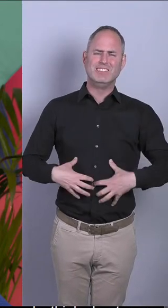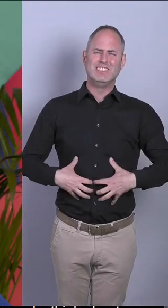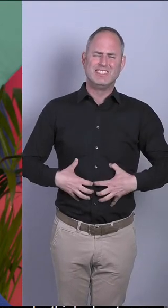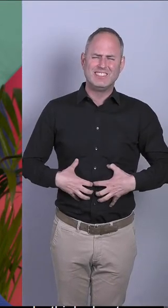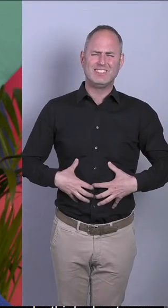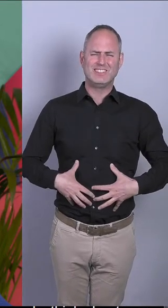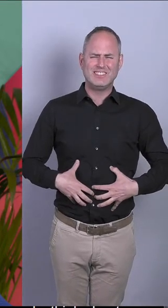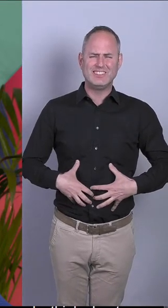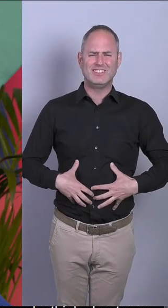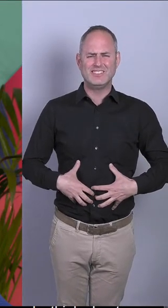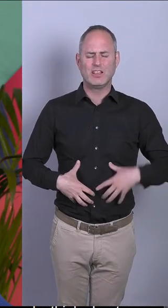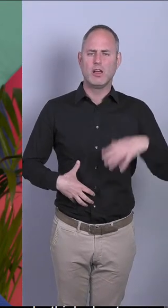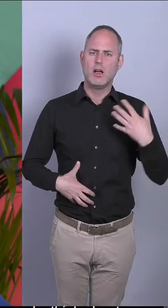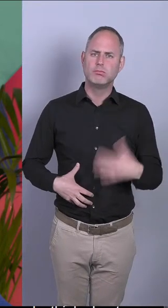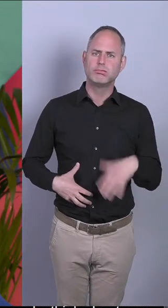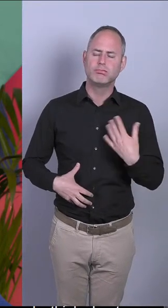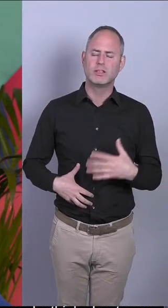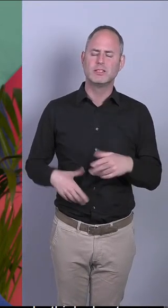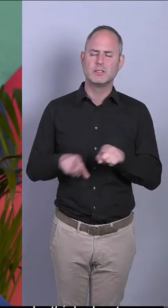my powerhouse.